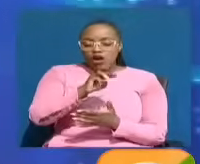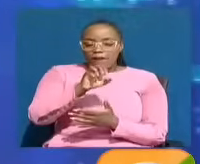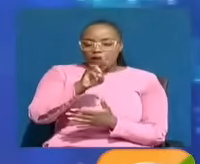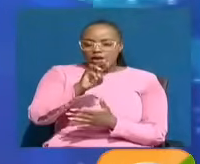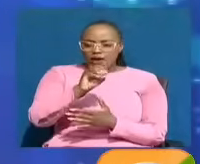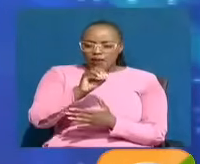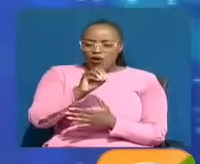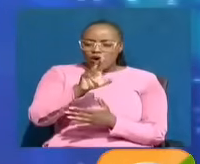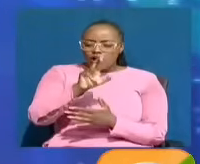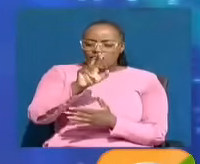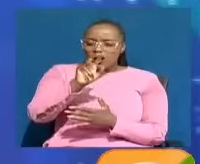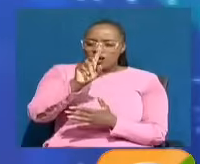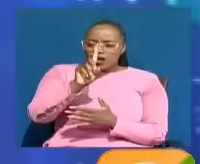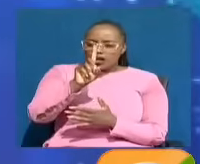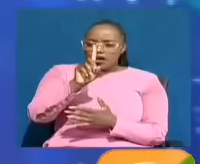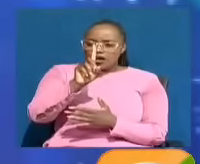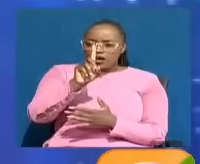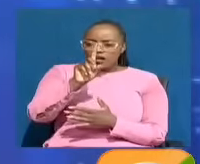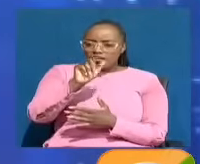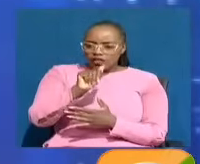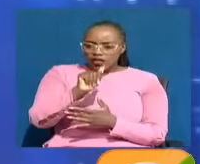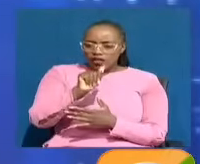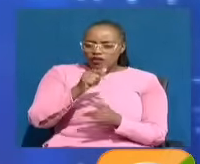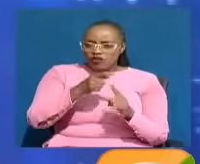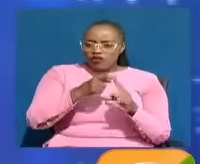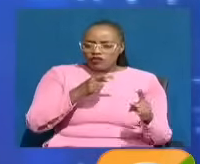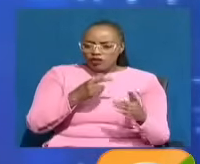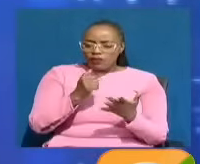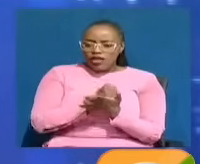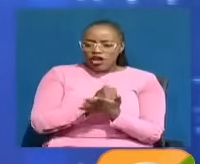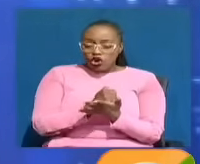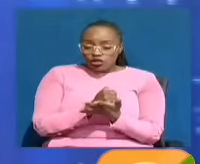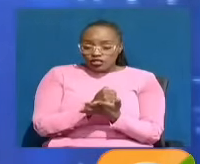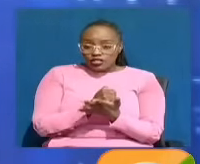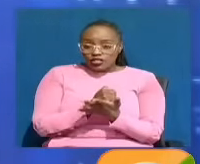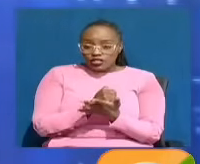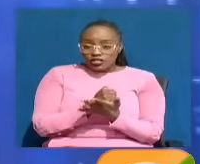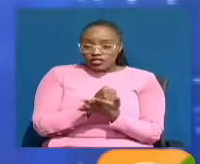put memoranda all this data. We're going to get memoranda, especially for the audit of the